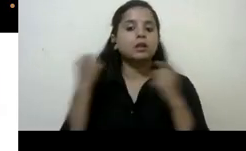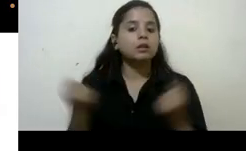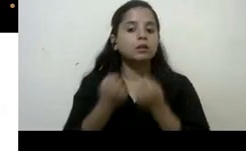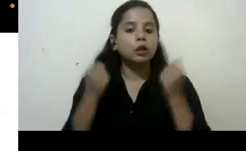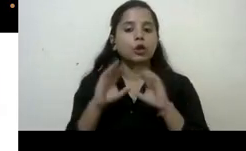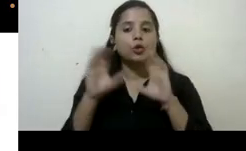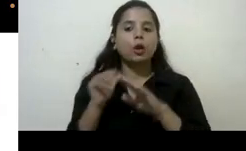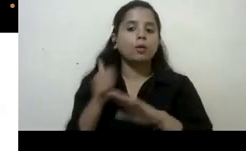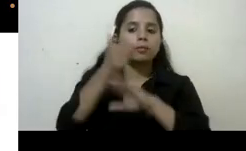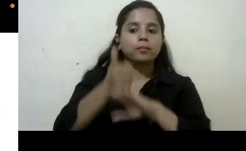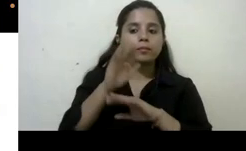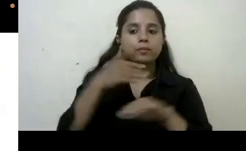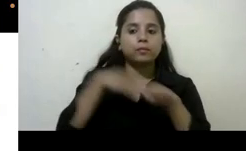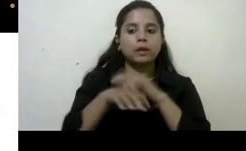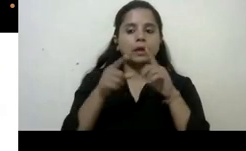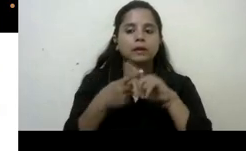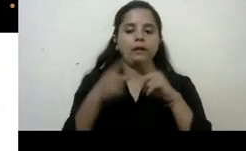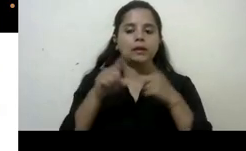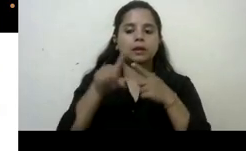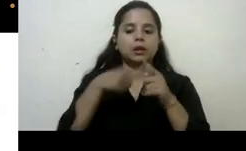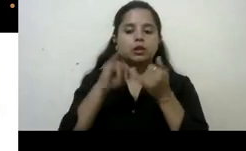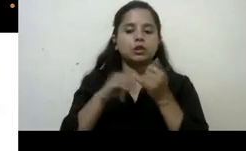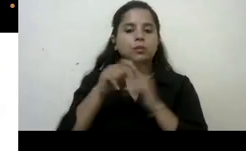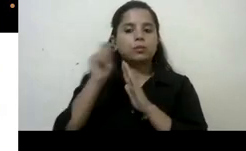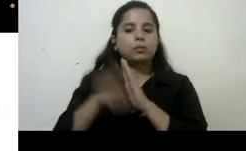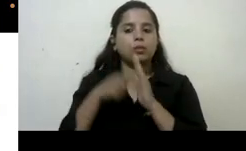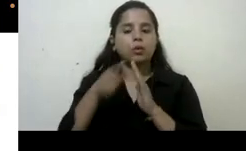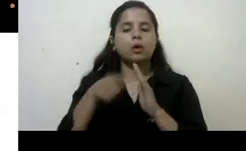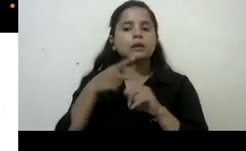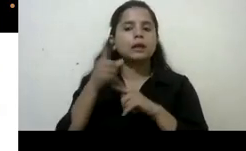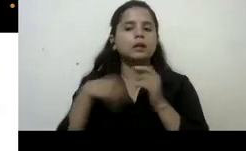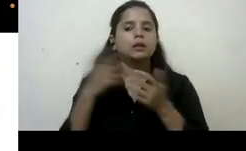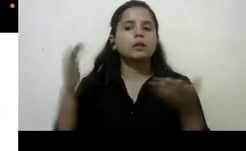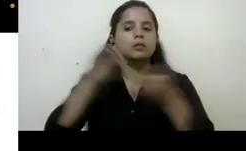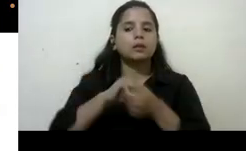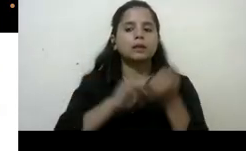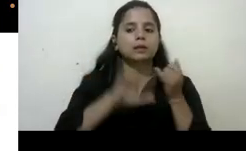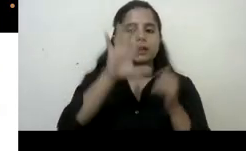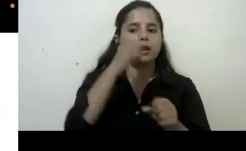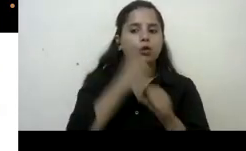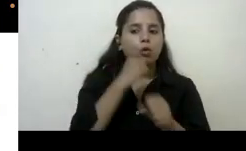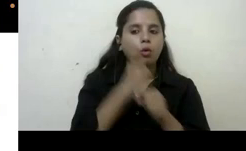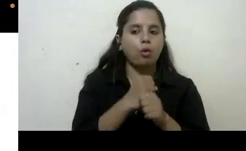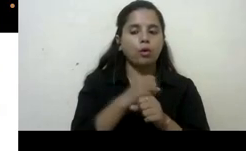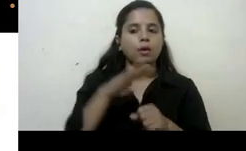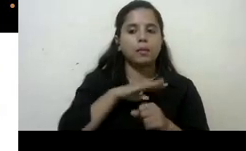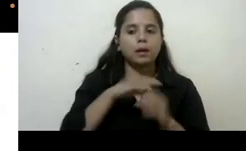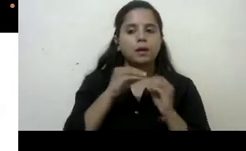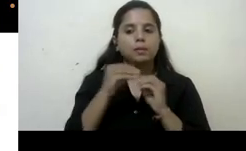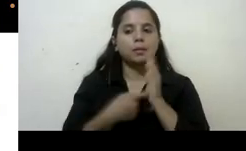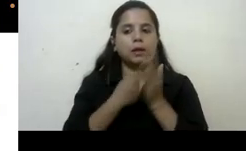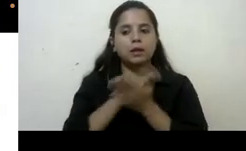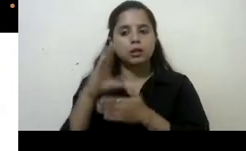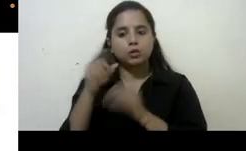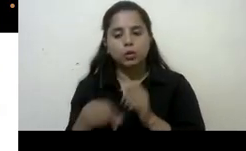established under the TDGs project. This project was a collaboration between State Government of Maharashtra, British Council, and Tata